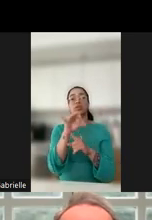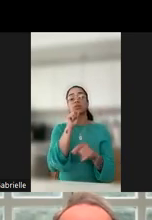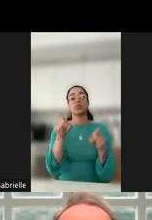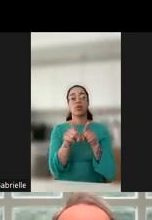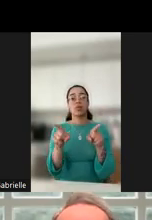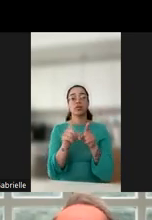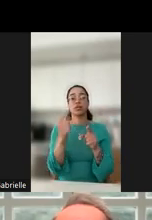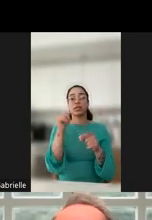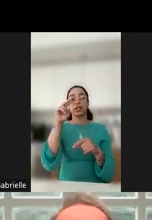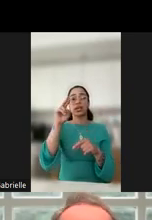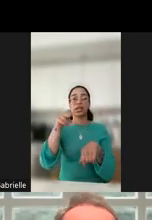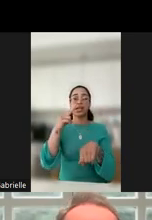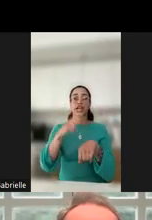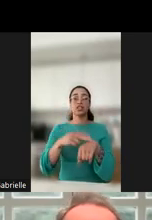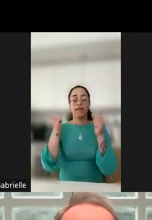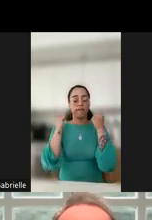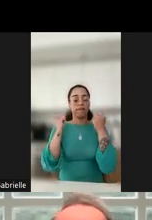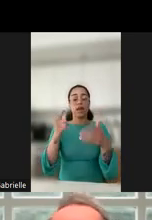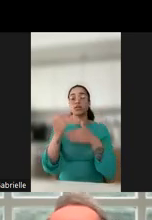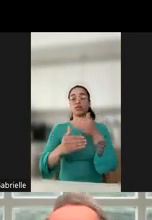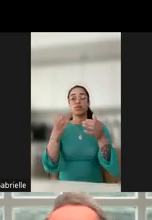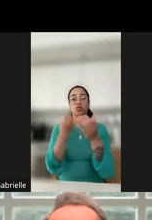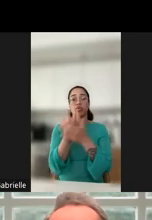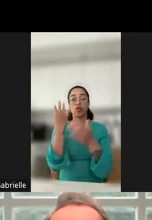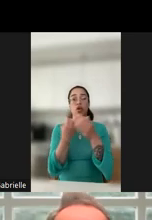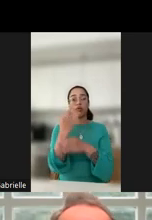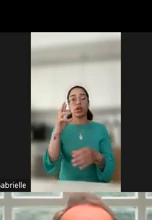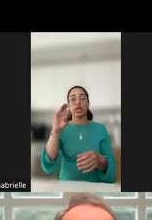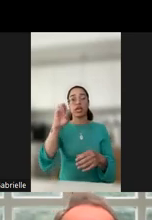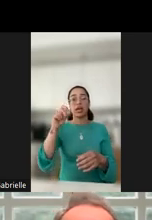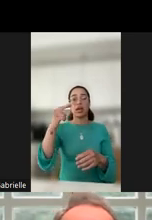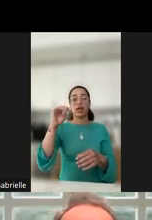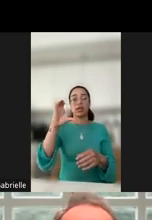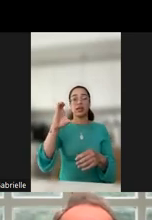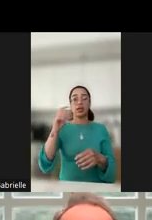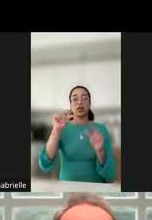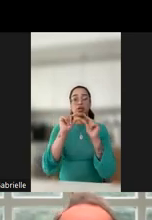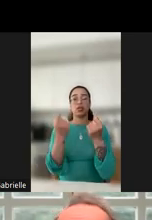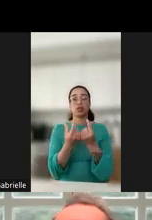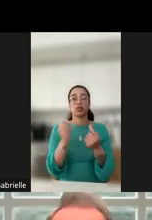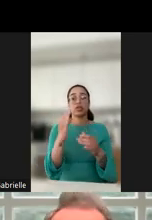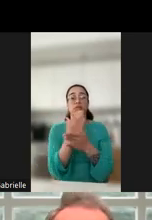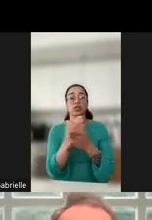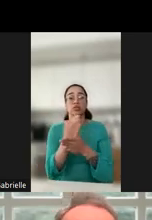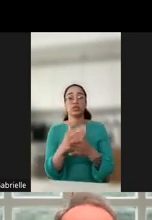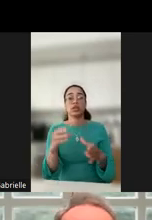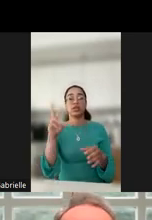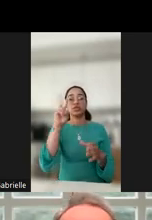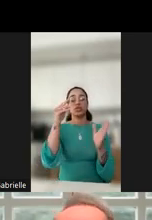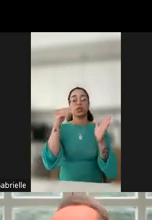fastest growing racial or ethnic group. So between 2000 and 2019, the numbers grew by